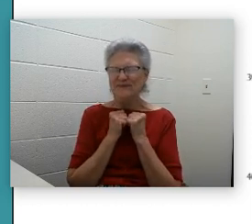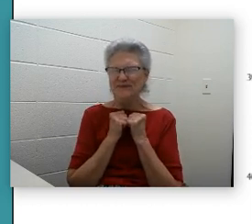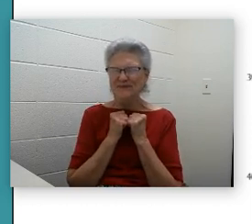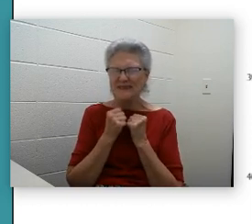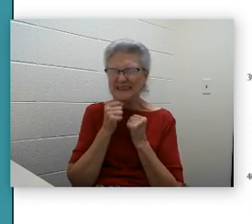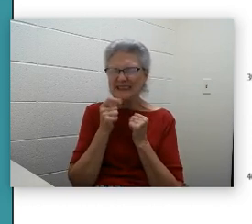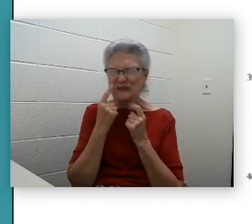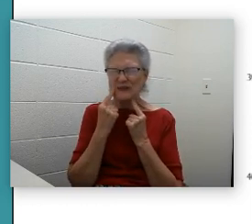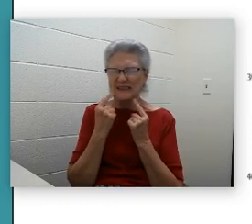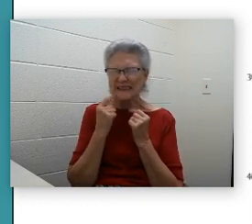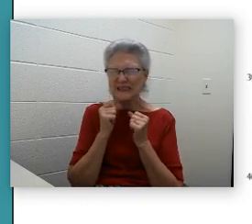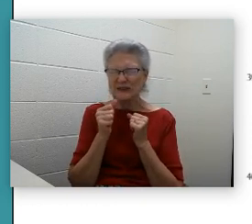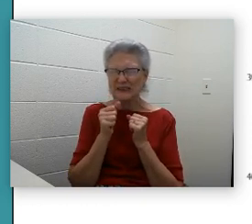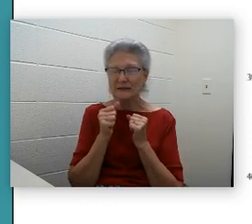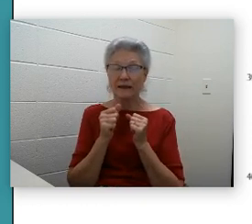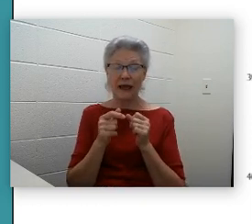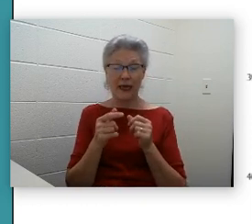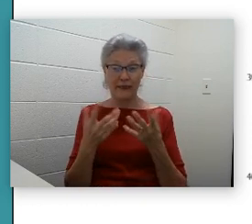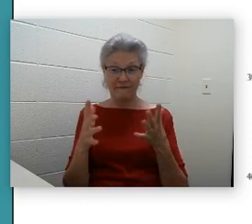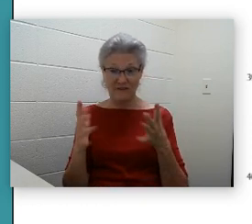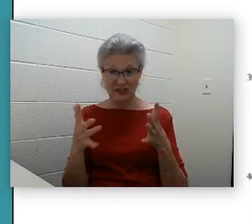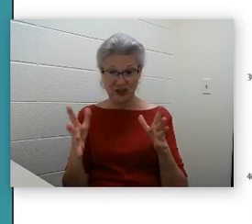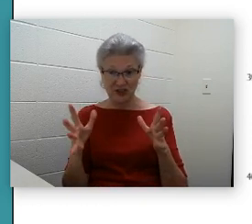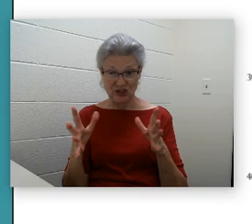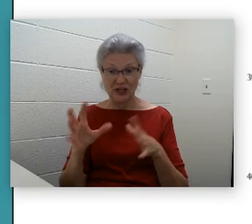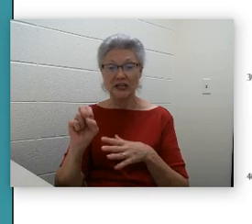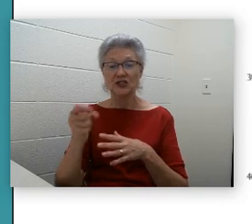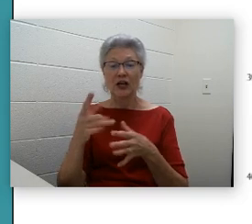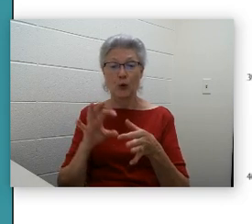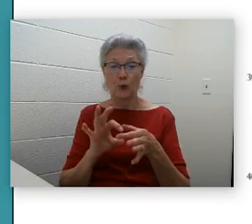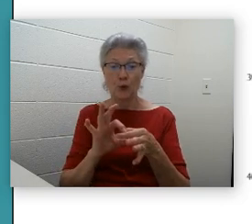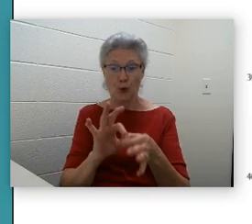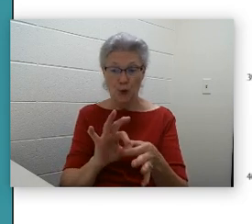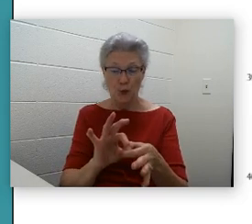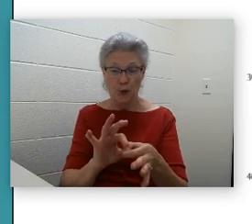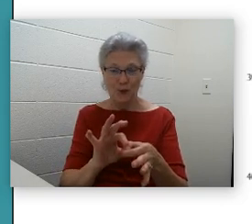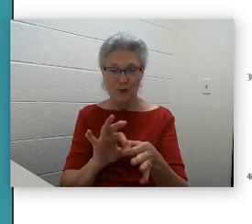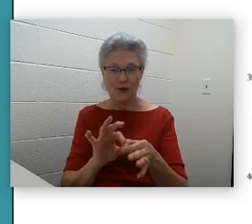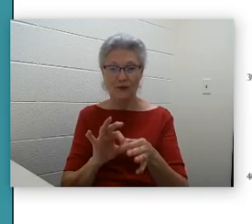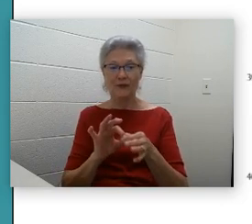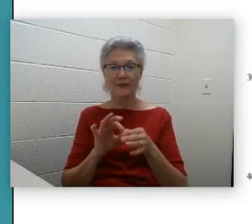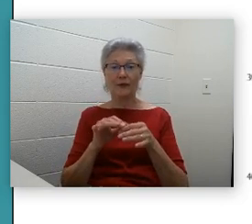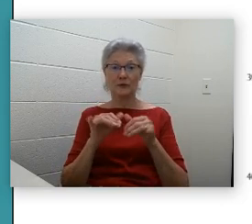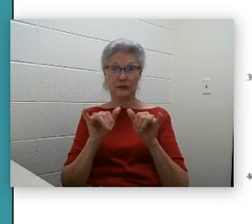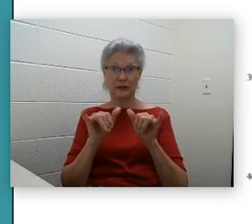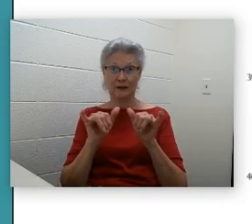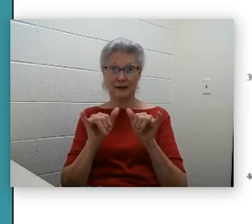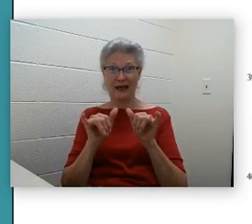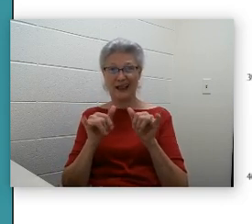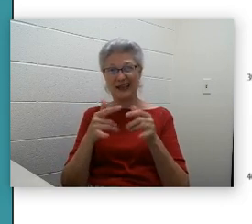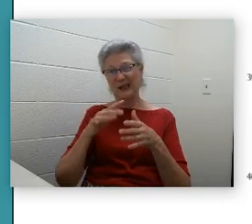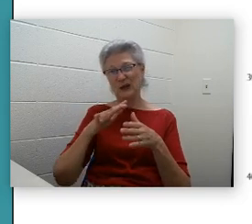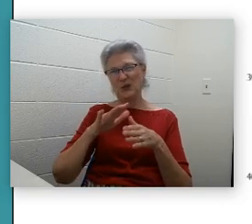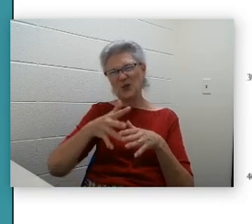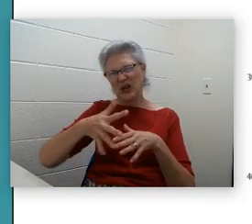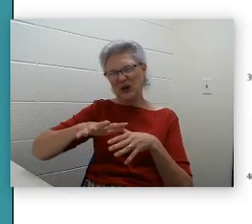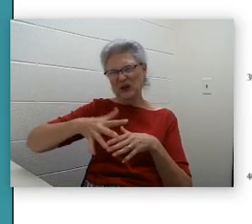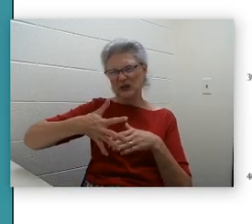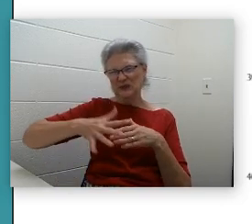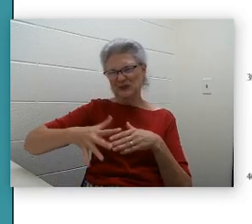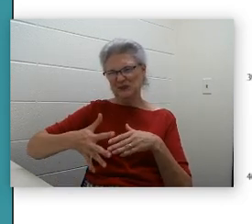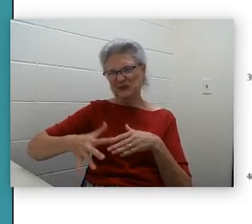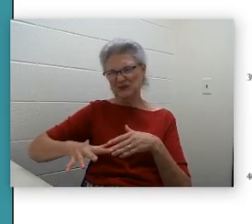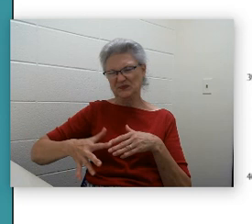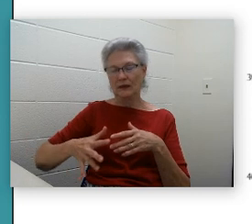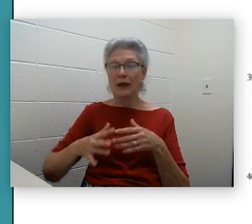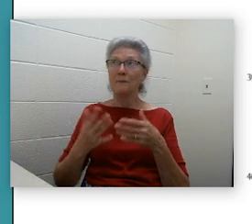cry. As soon as his shadow was behaving properly, though still a little creased.